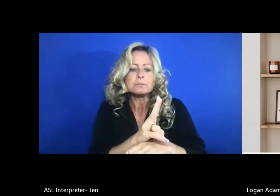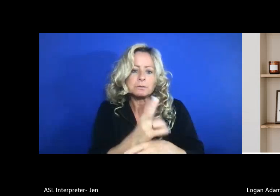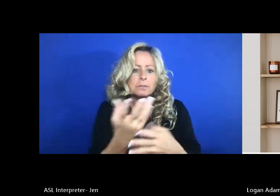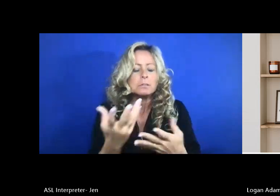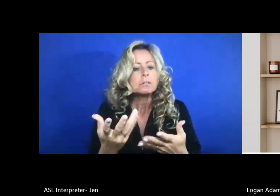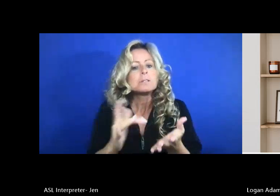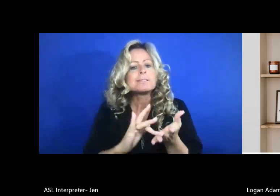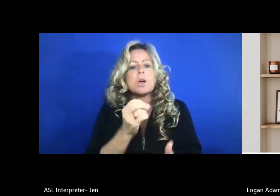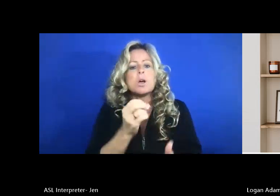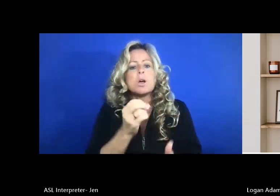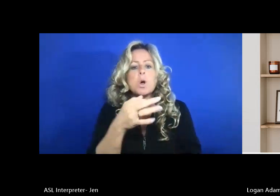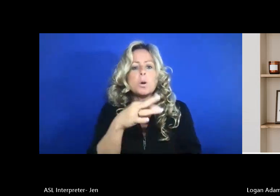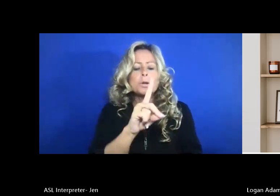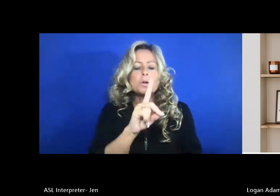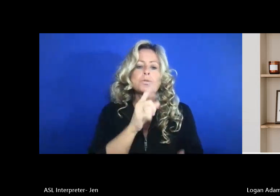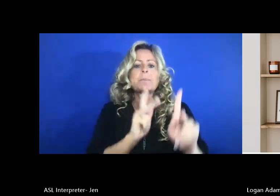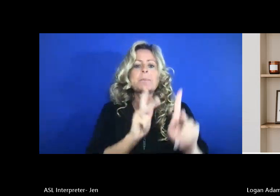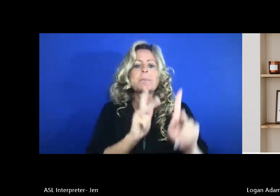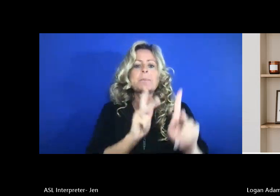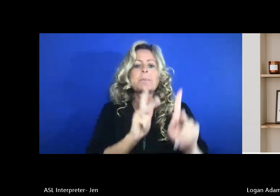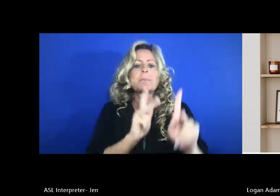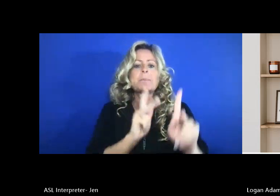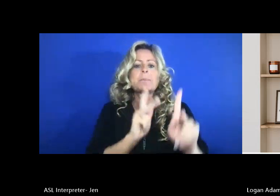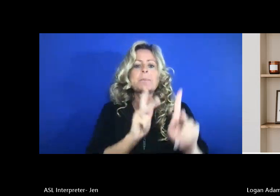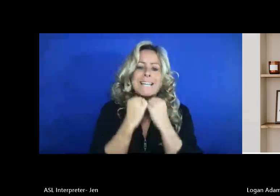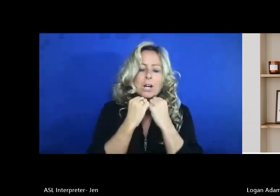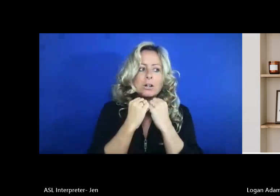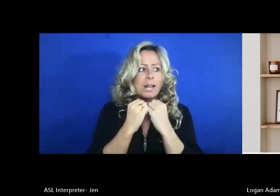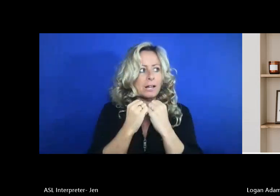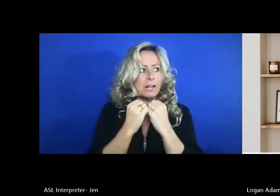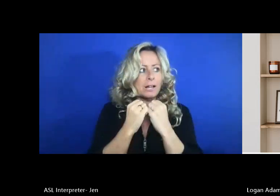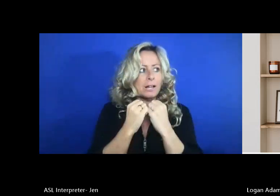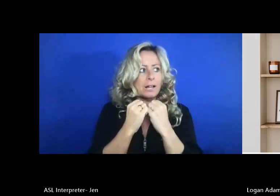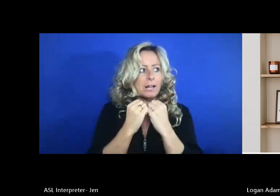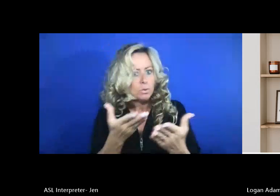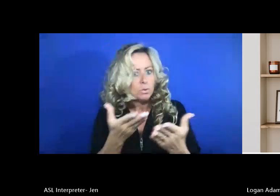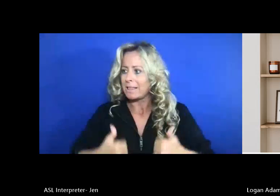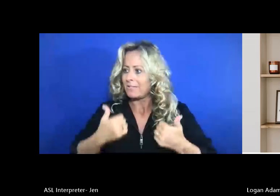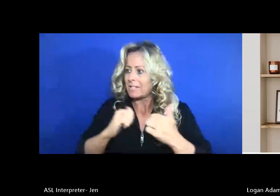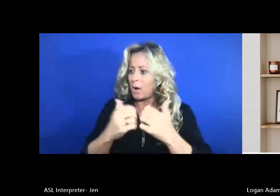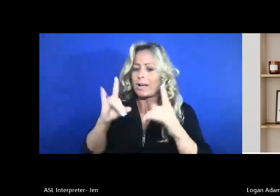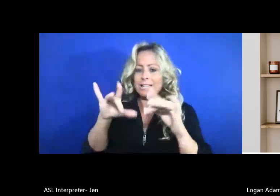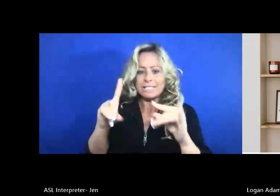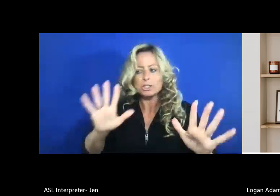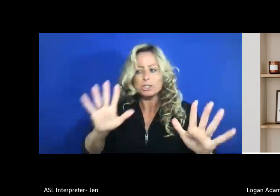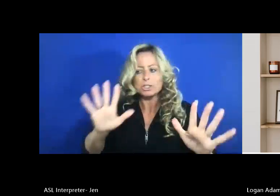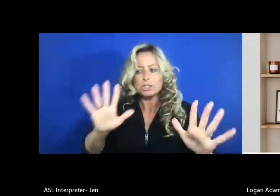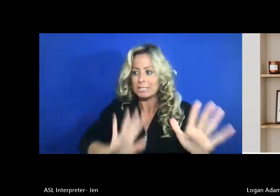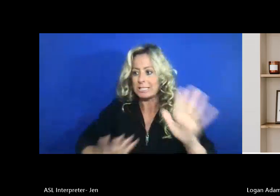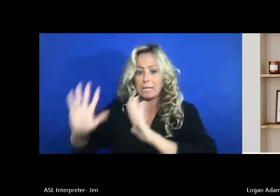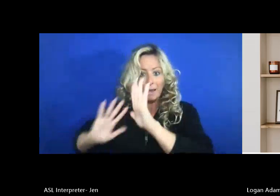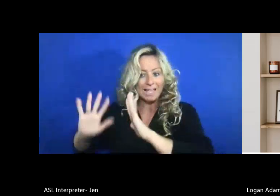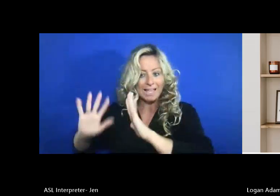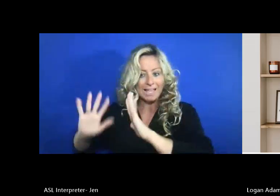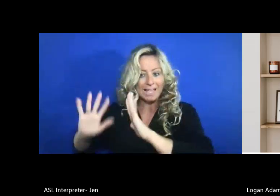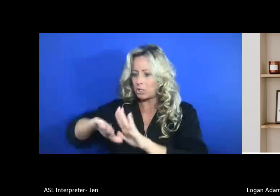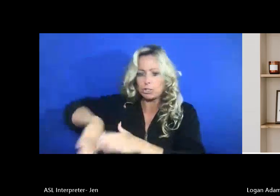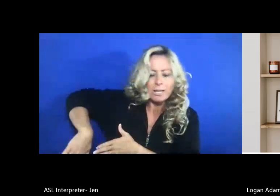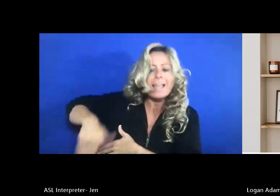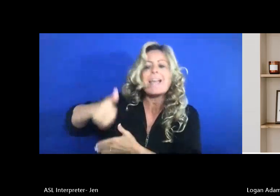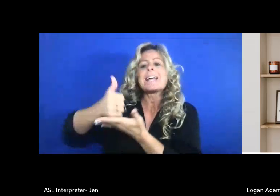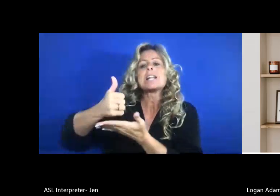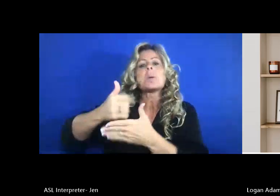that that people cared and that it was okay that I lived my life the way that I did and that help was available to me and